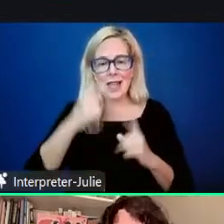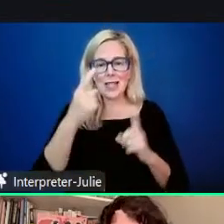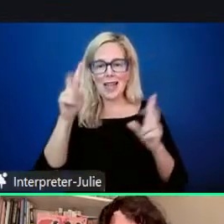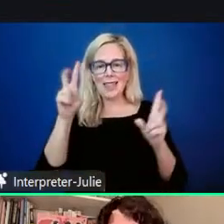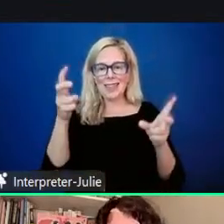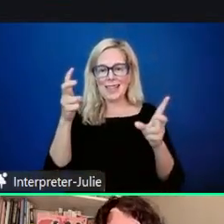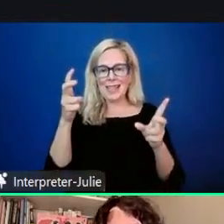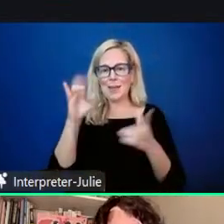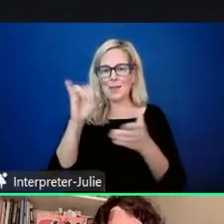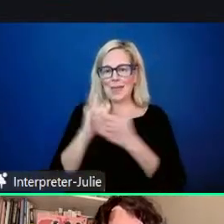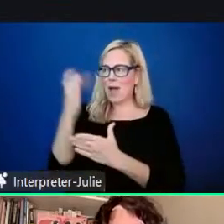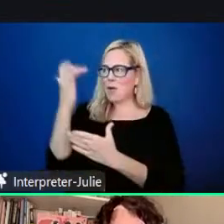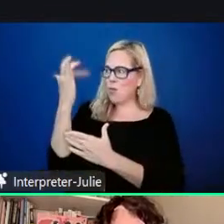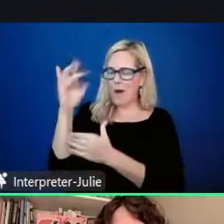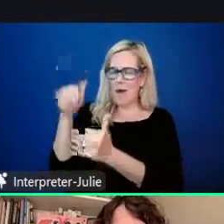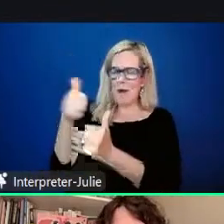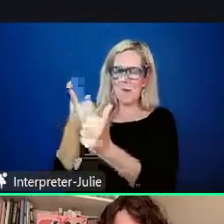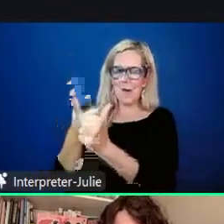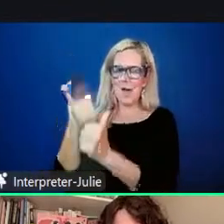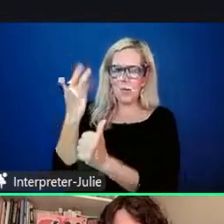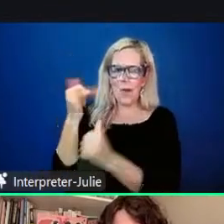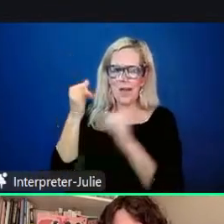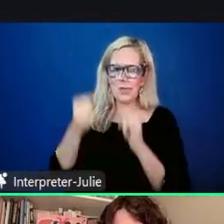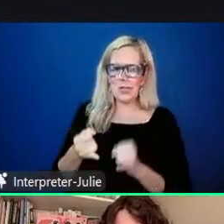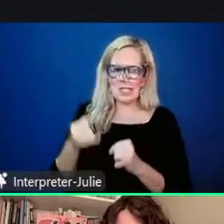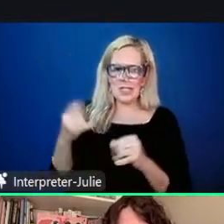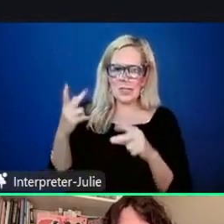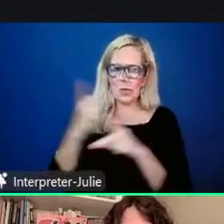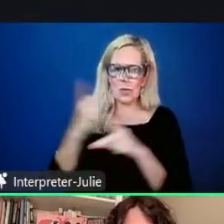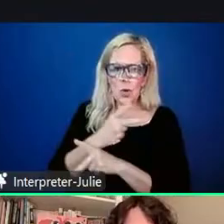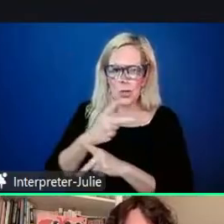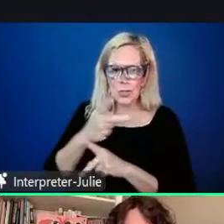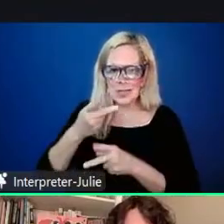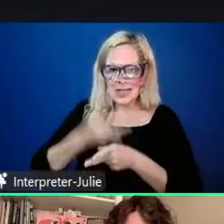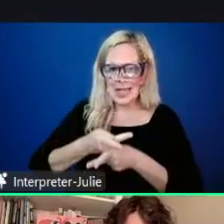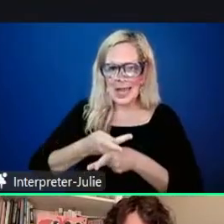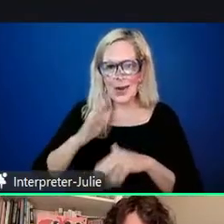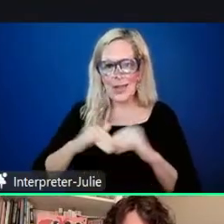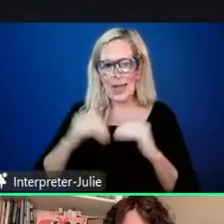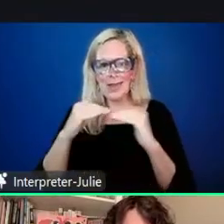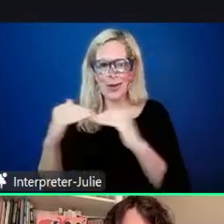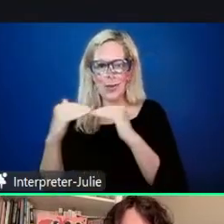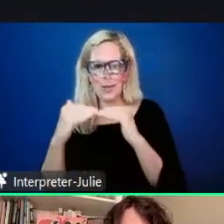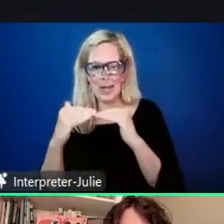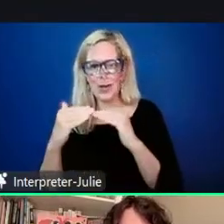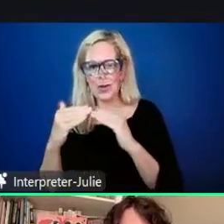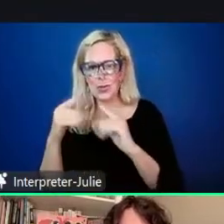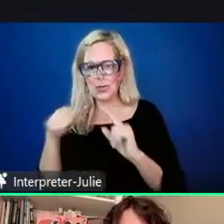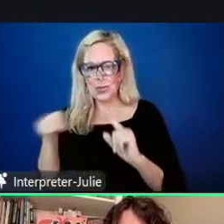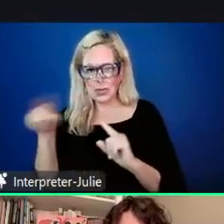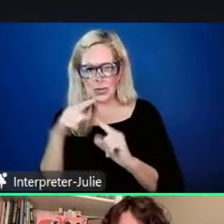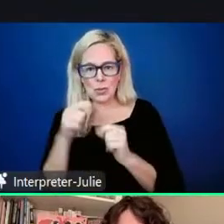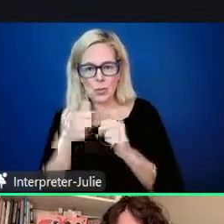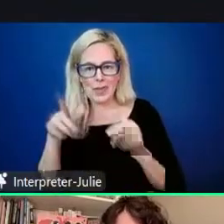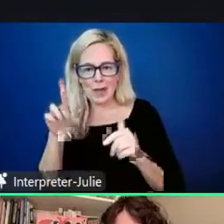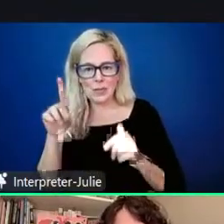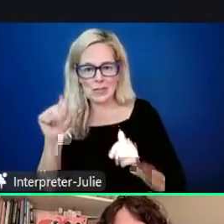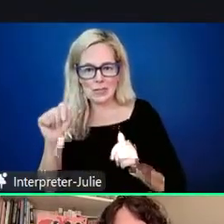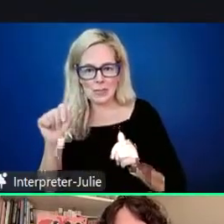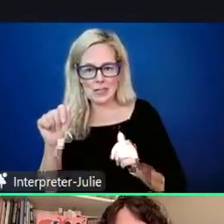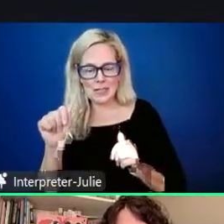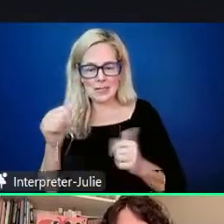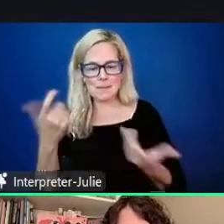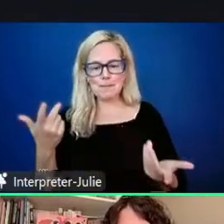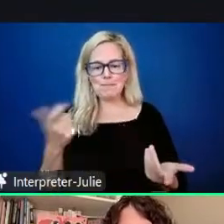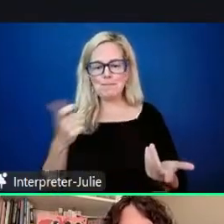why behind why these individuals receive worse care than their peers without disabilities. This is not just about